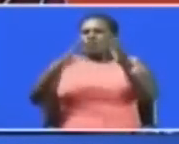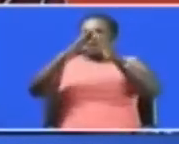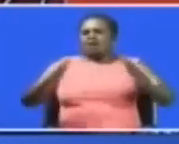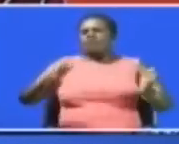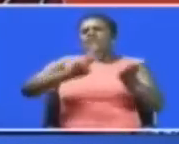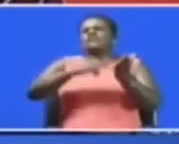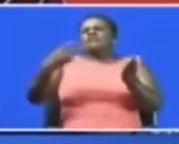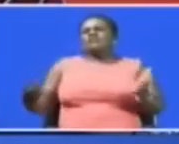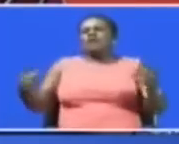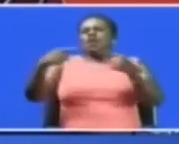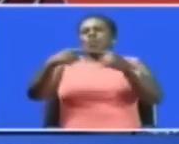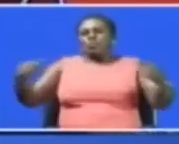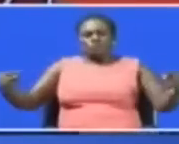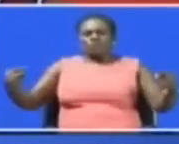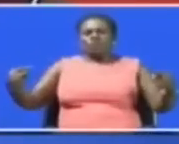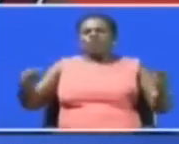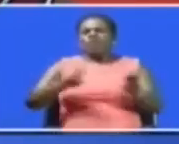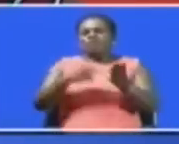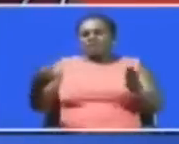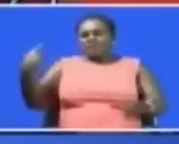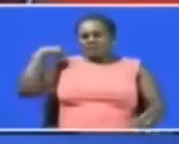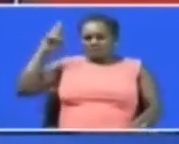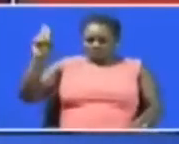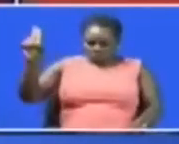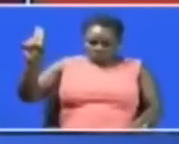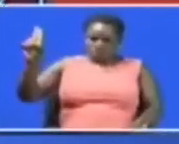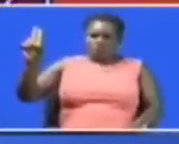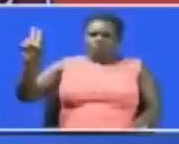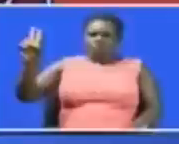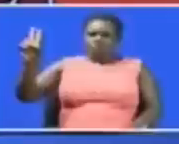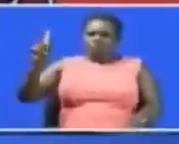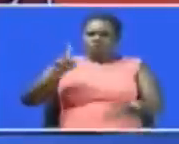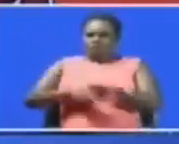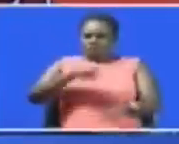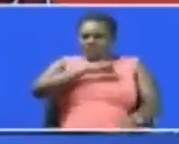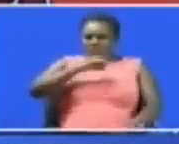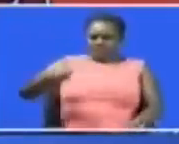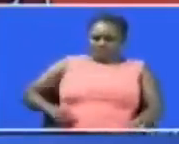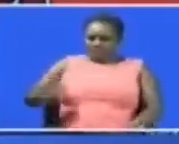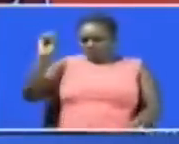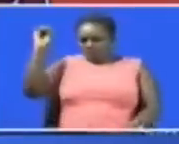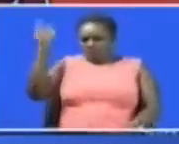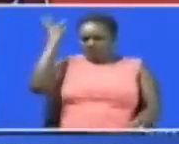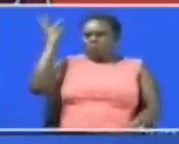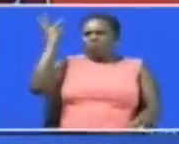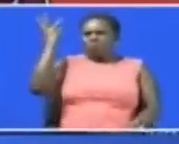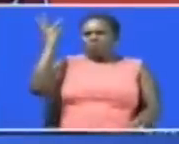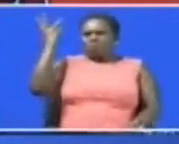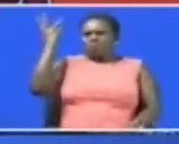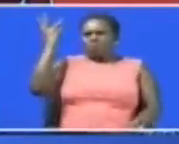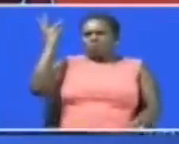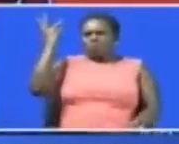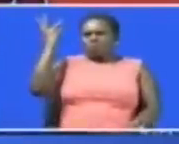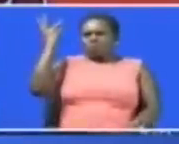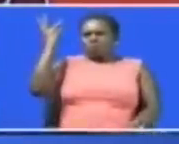houses, they have failed. The opposition, the last 1 year, failed. Number two is when Senator Orengo raises the spirit